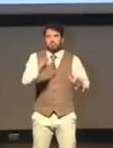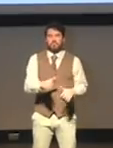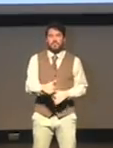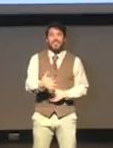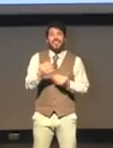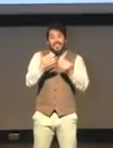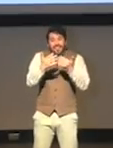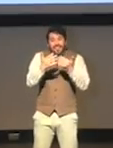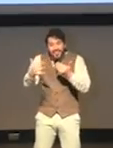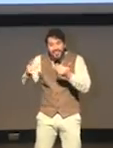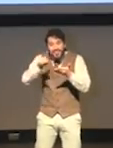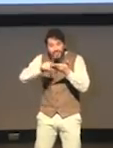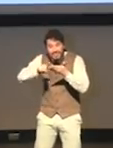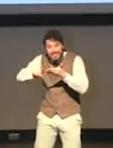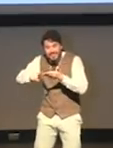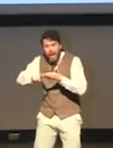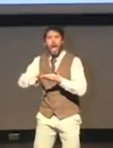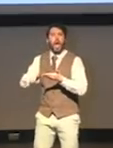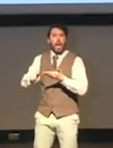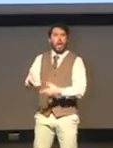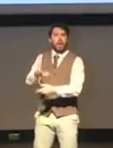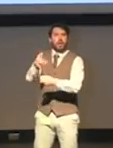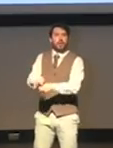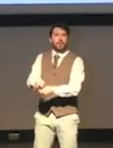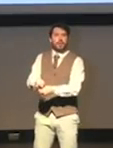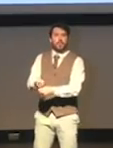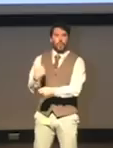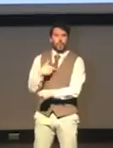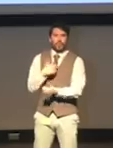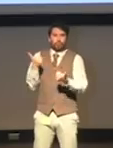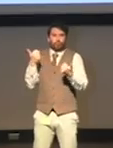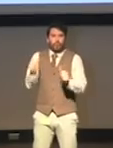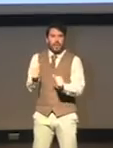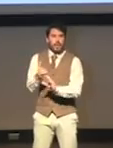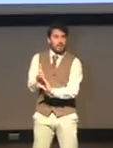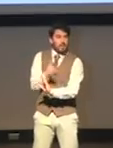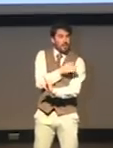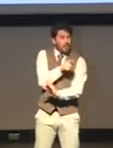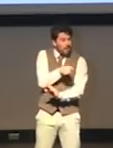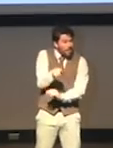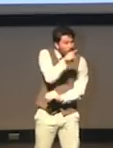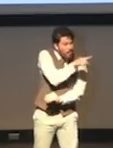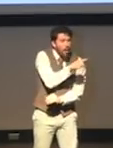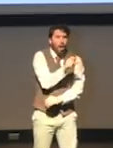future, but right now we're using information from other viruses and other